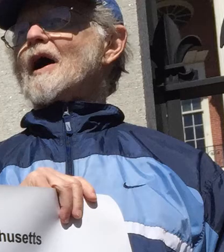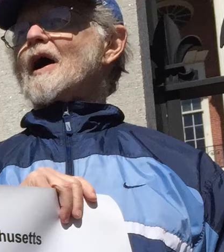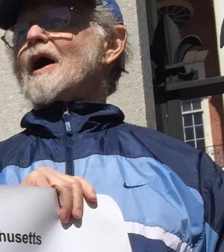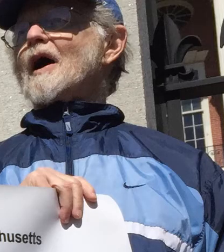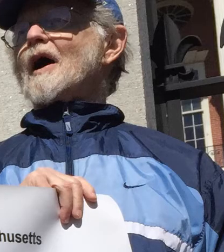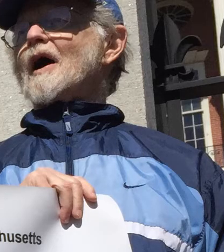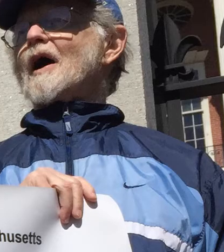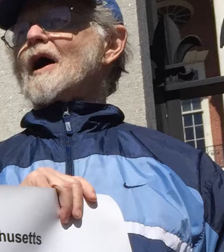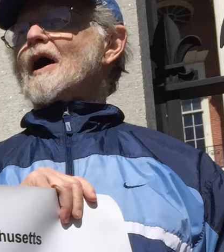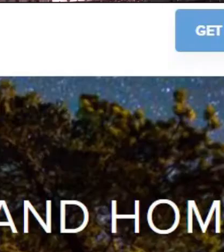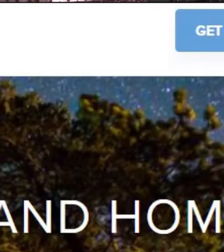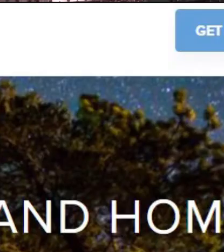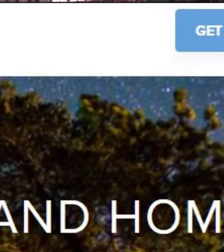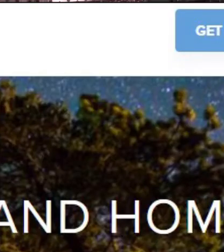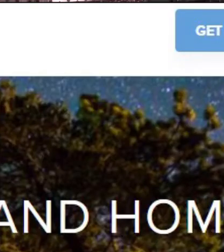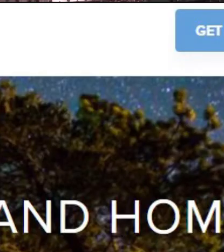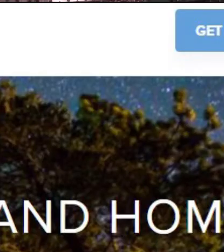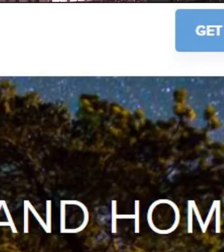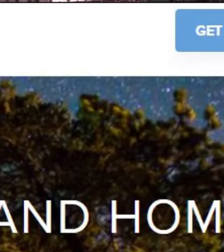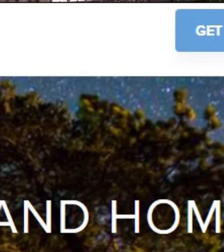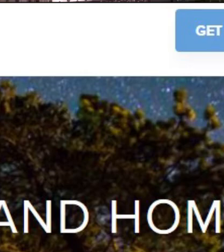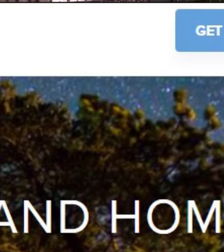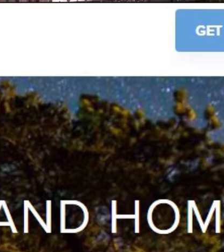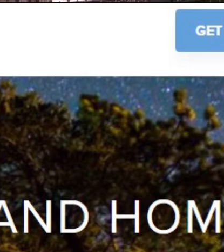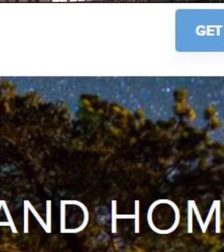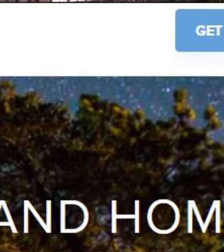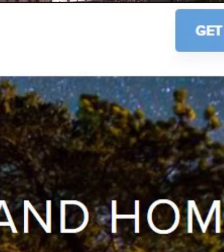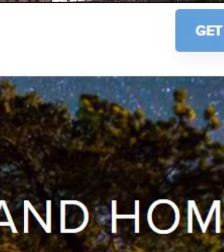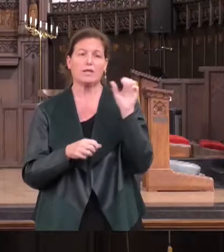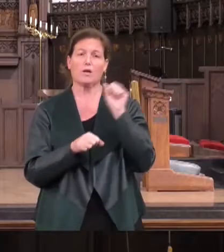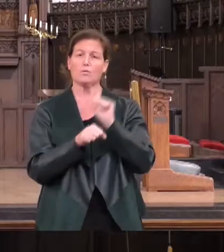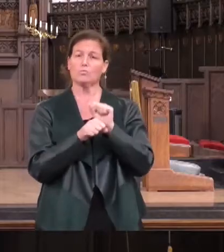creation care. That work is urgent.